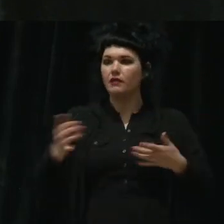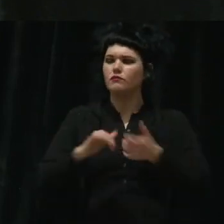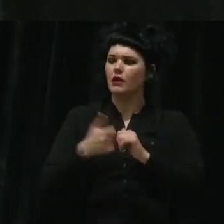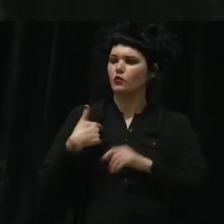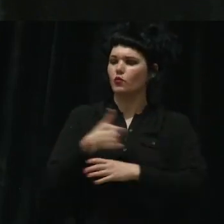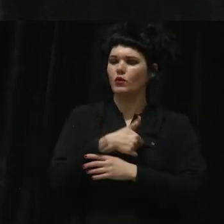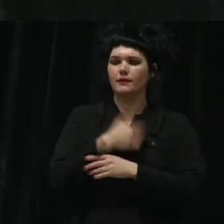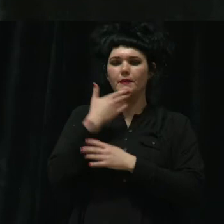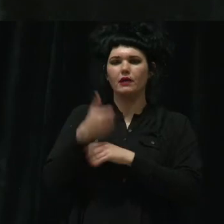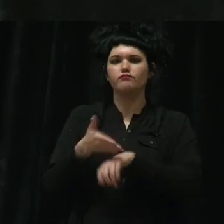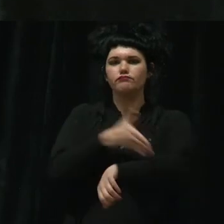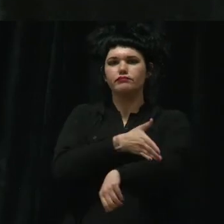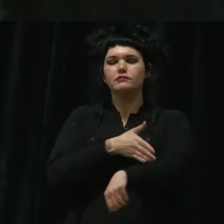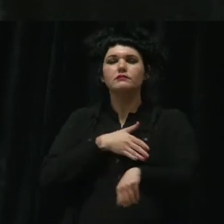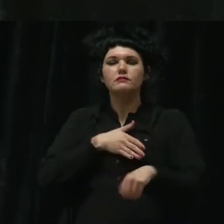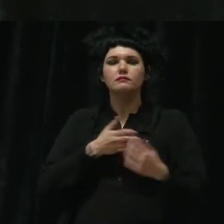implement